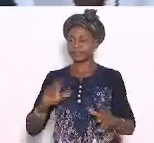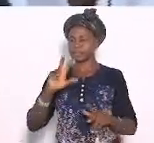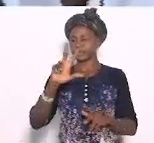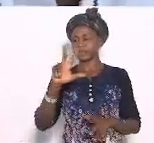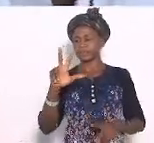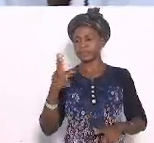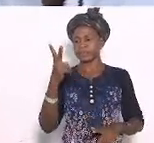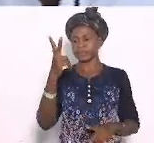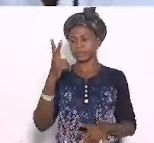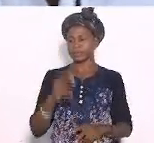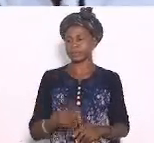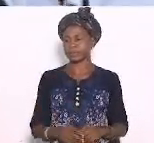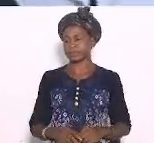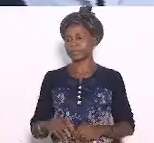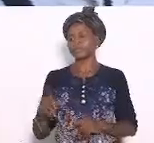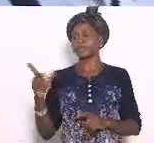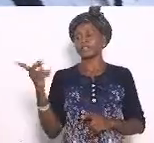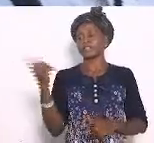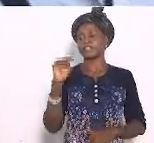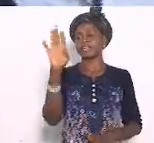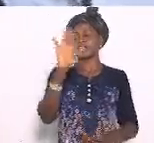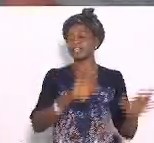the sie is